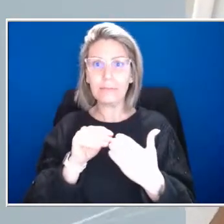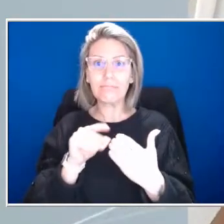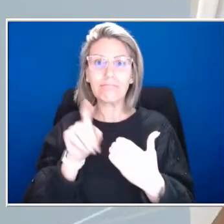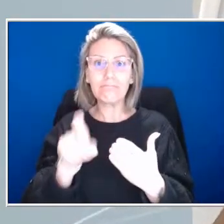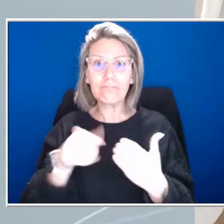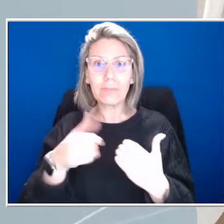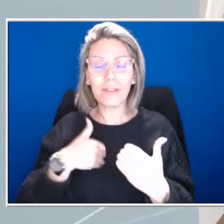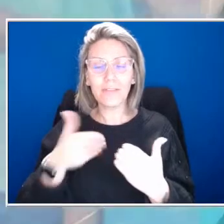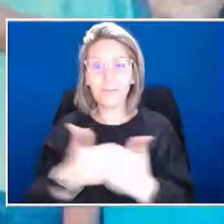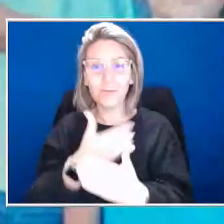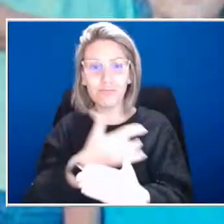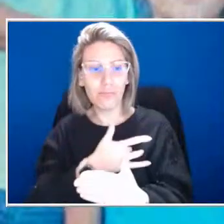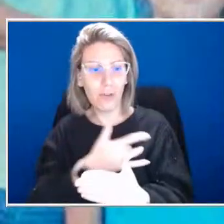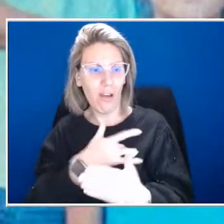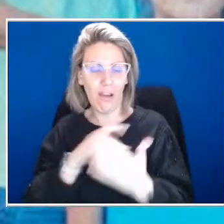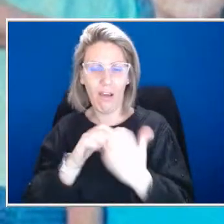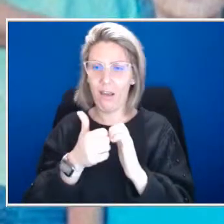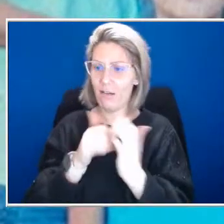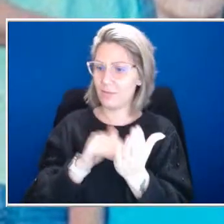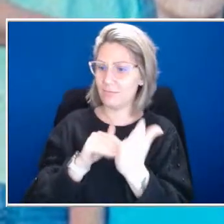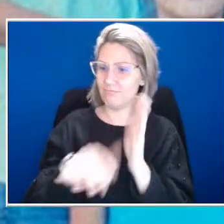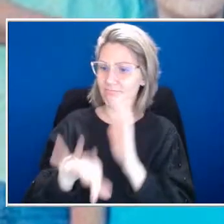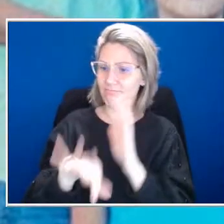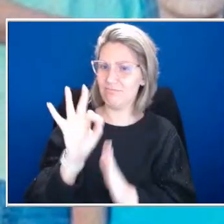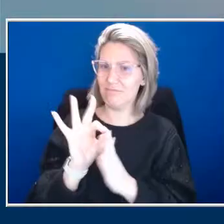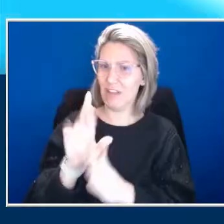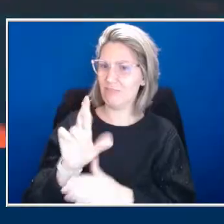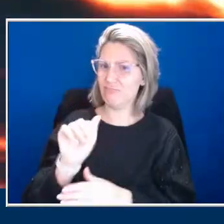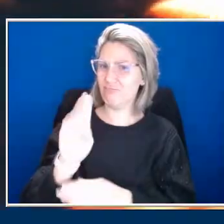rare disease and gave him more time with his family.